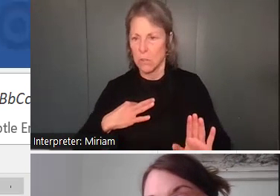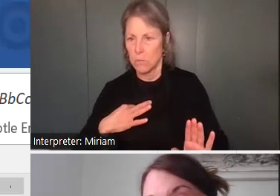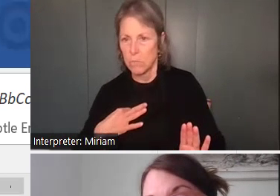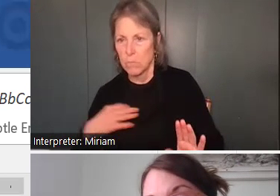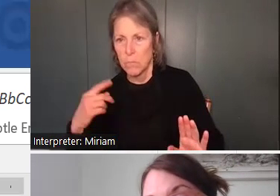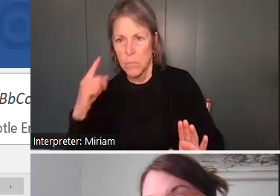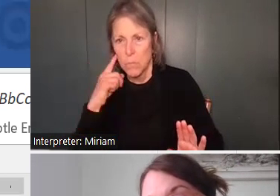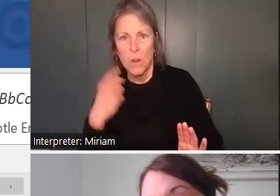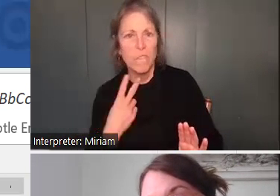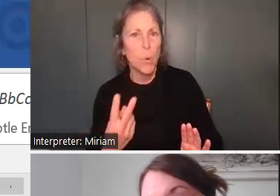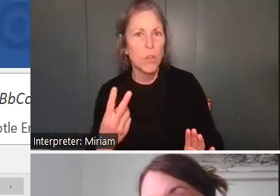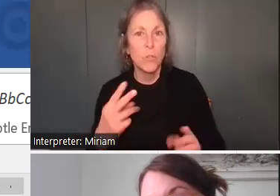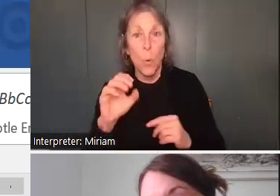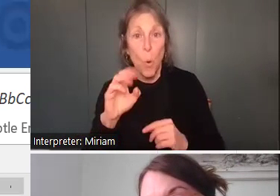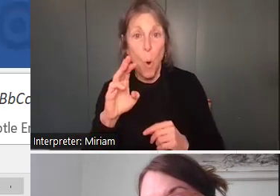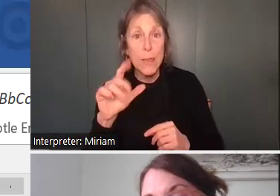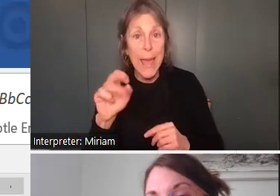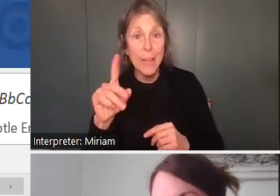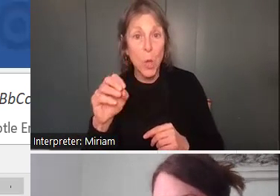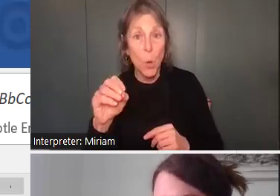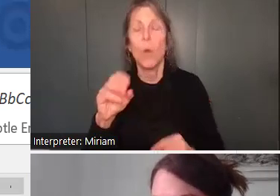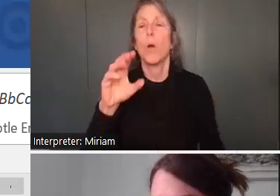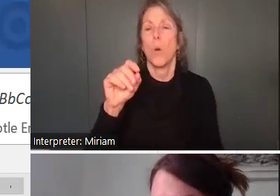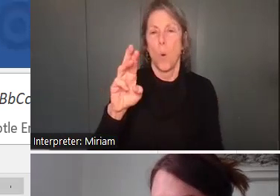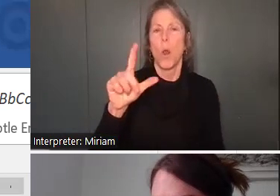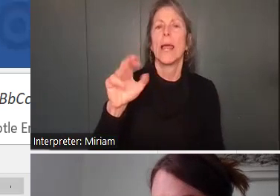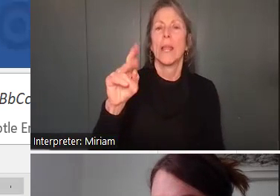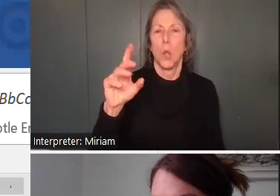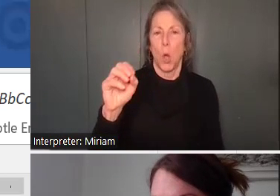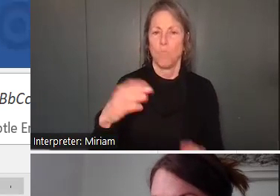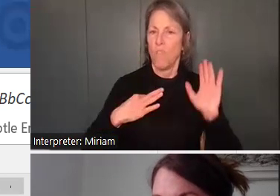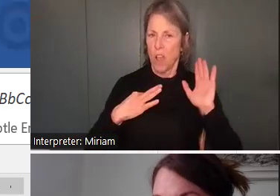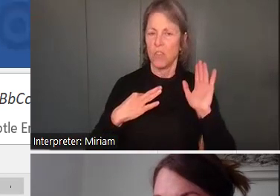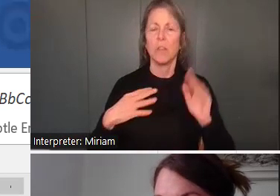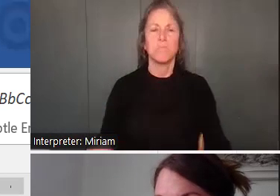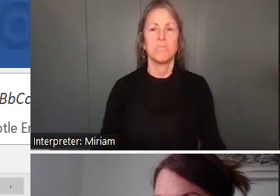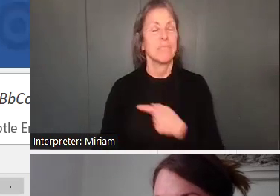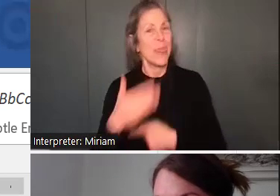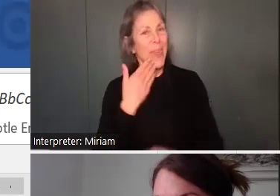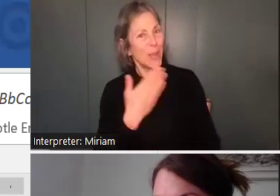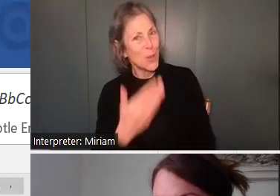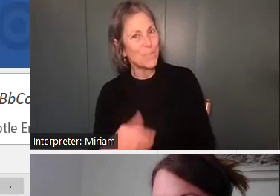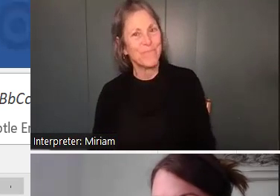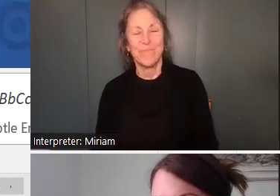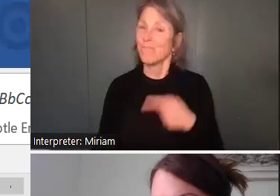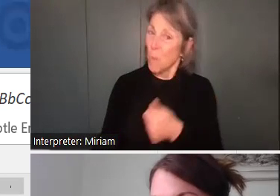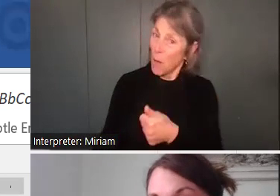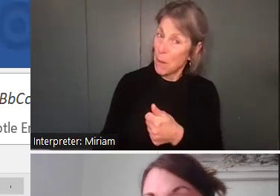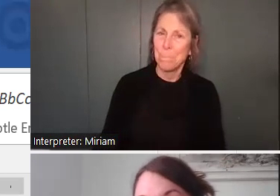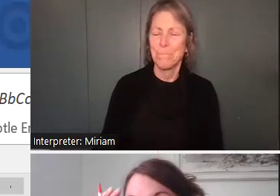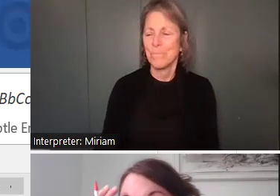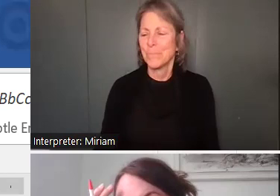Was that Orlando? Yes, Okay, excellent. Thank you. you're welcome.